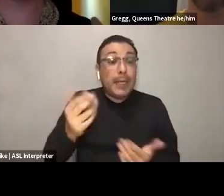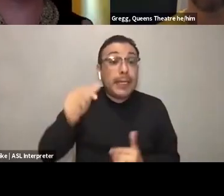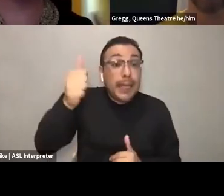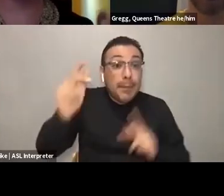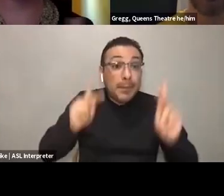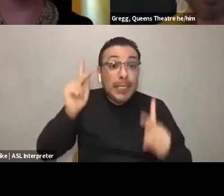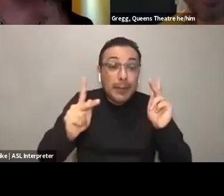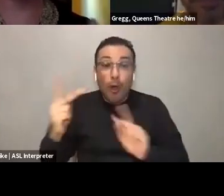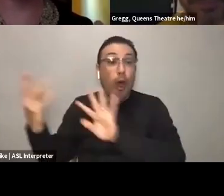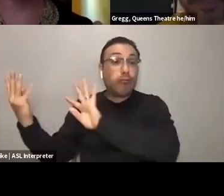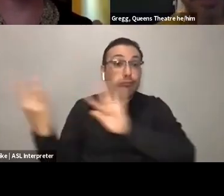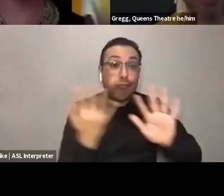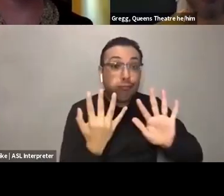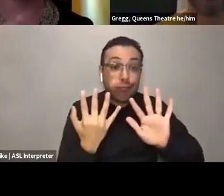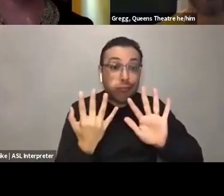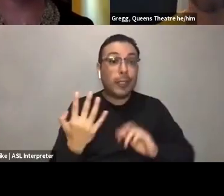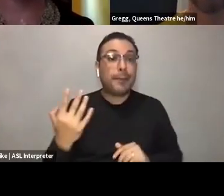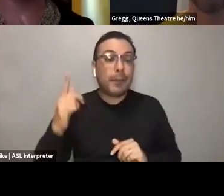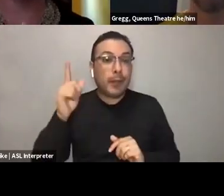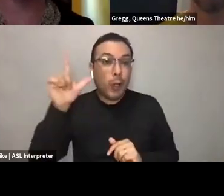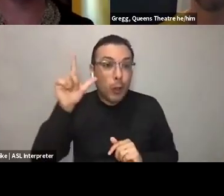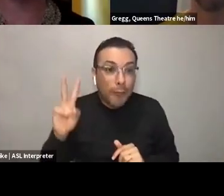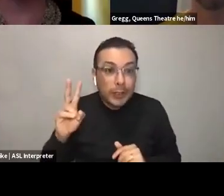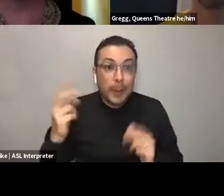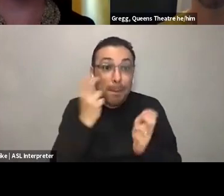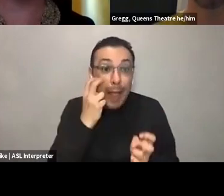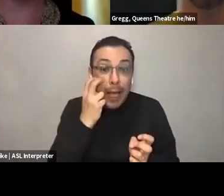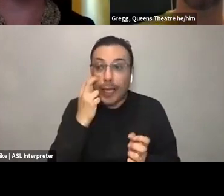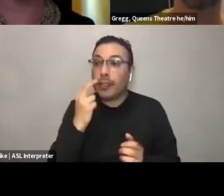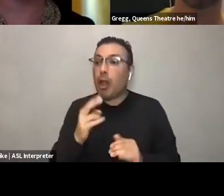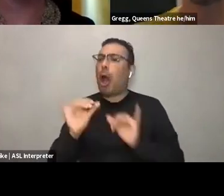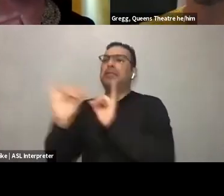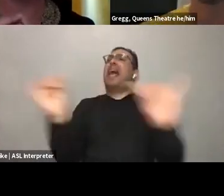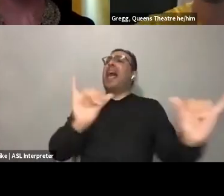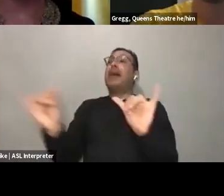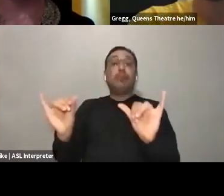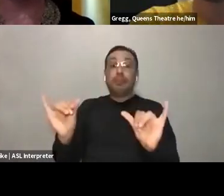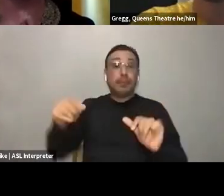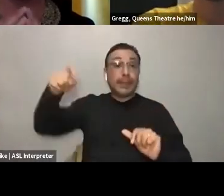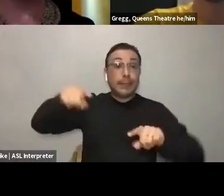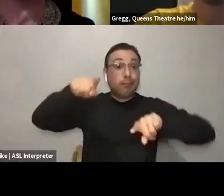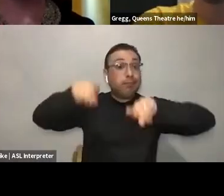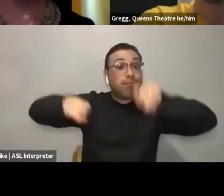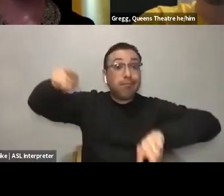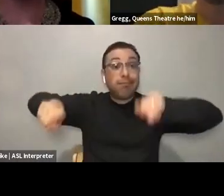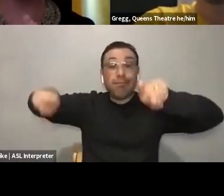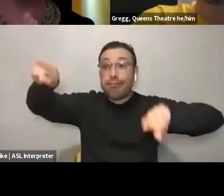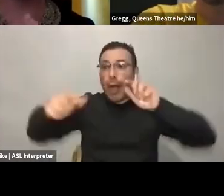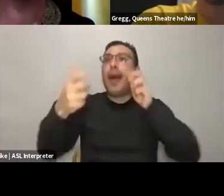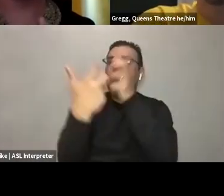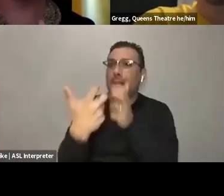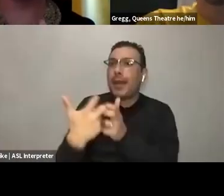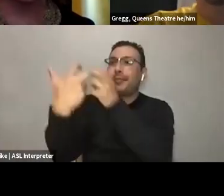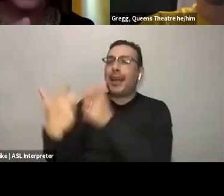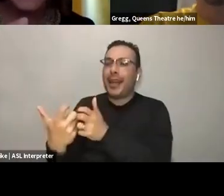um, there's still a variety of different needs within that, that group. Um, and that, and, and Greg, I, I also really appreciate